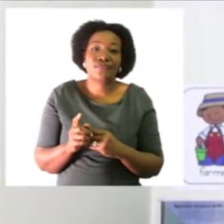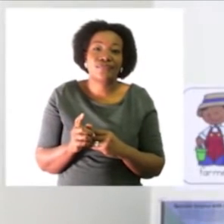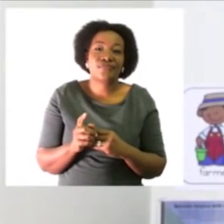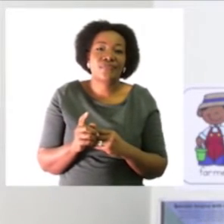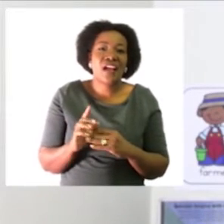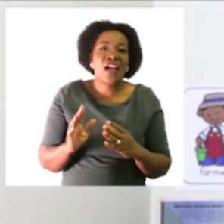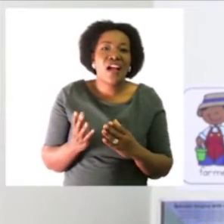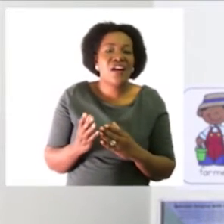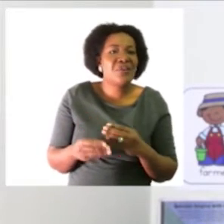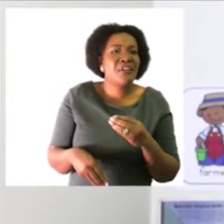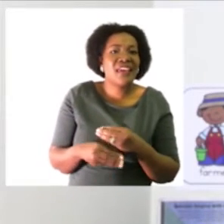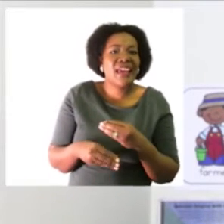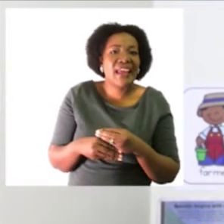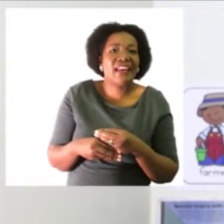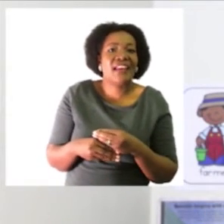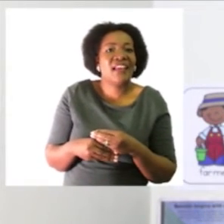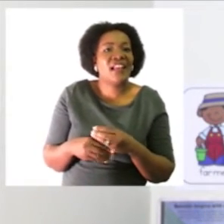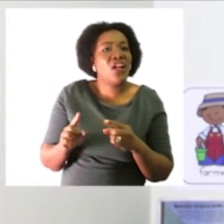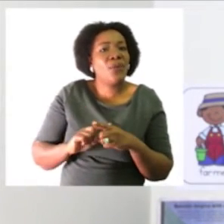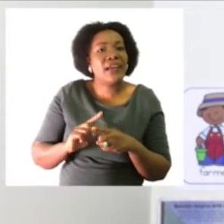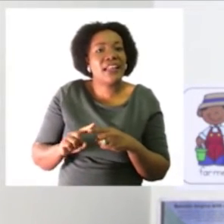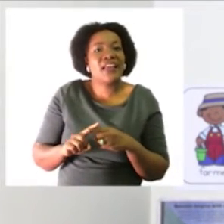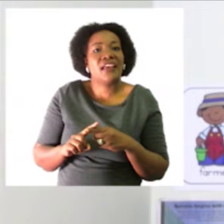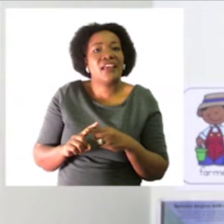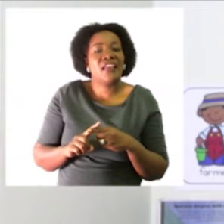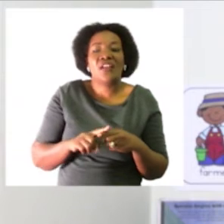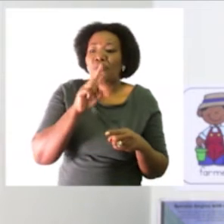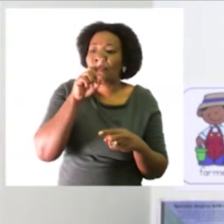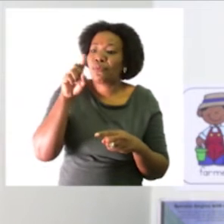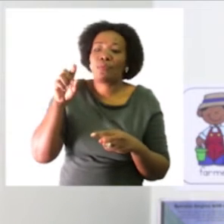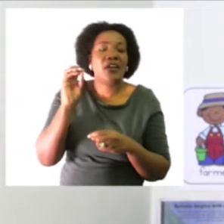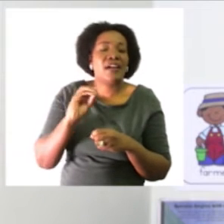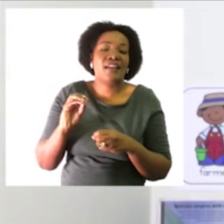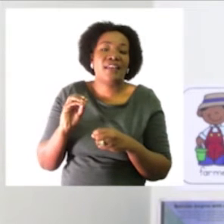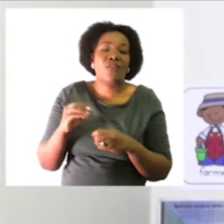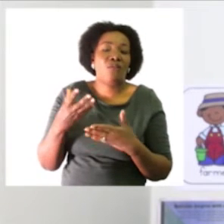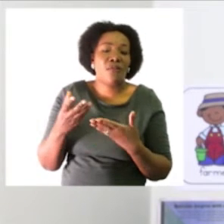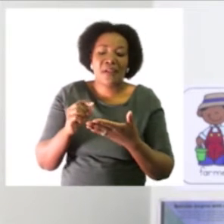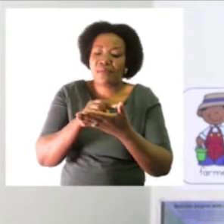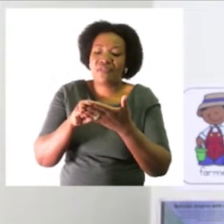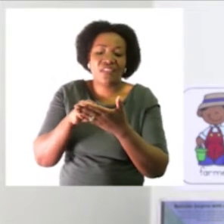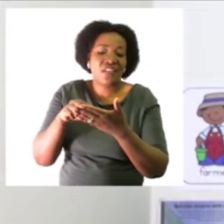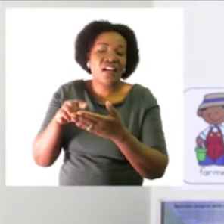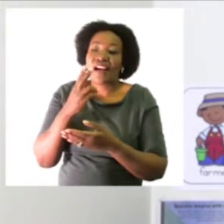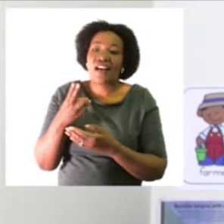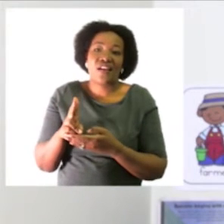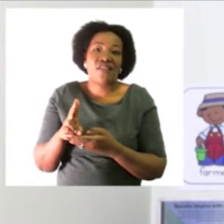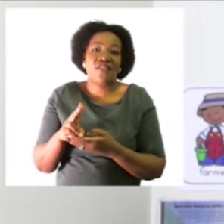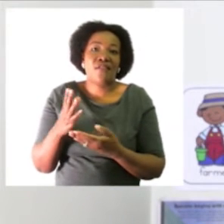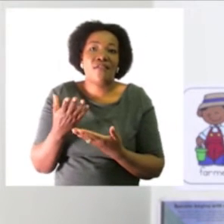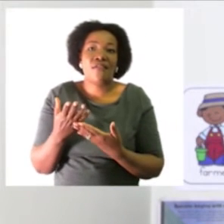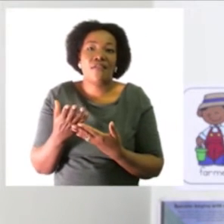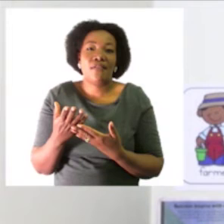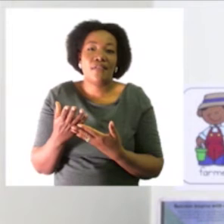How can we add up quickly without making any sticks or looking on our fingers? Okay? Say, for example,